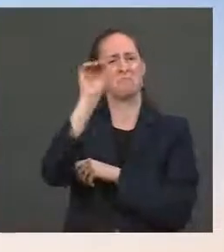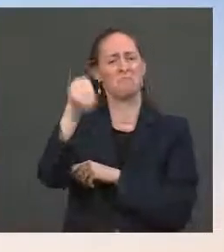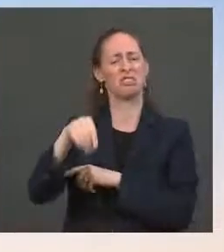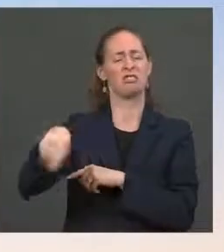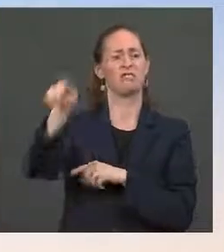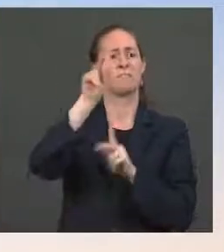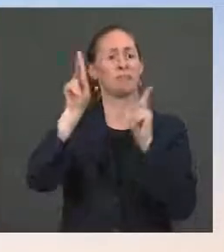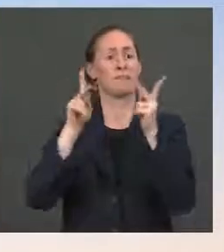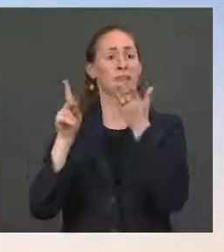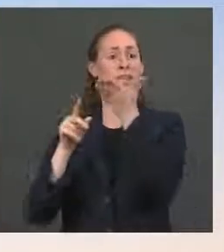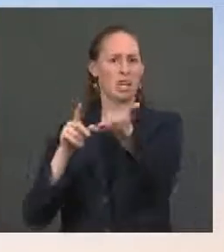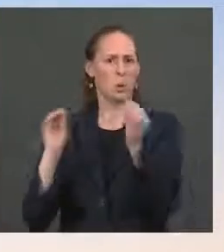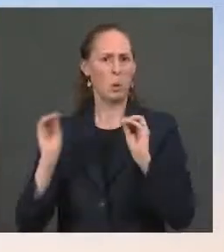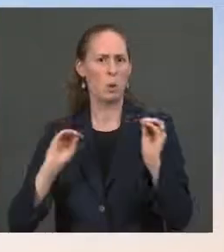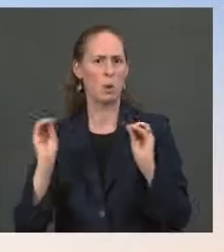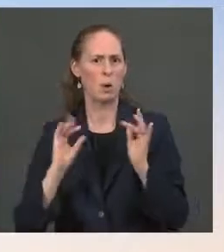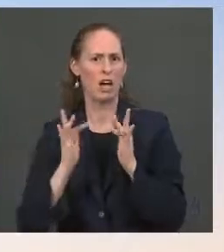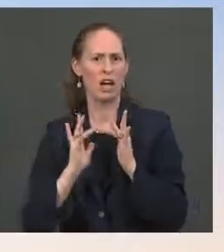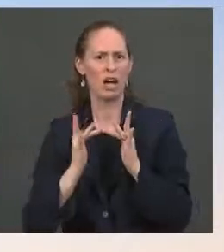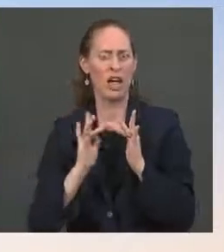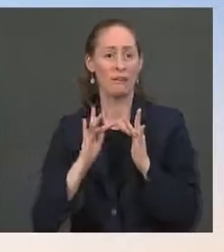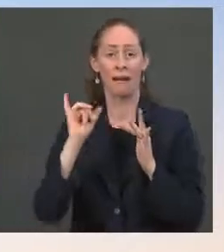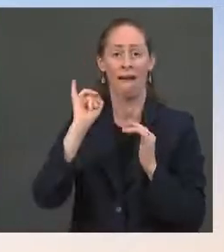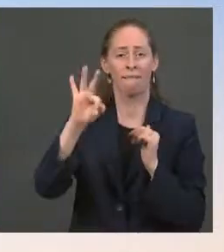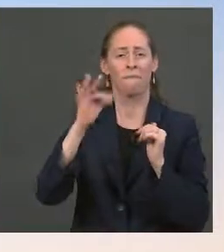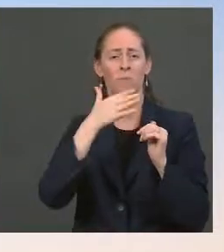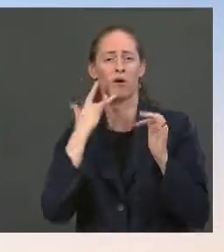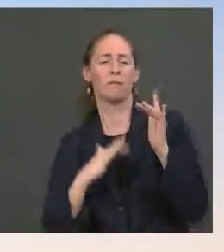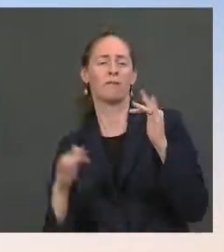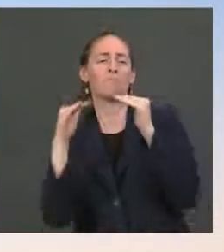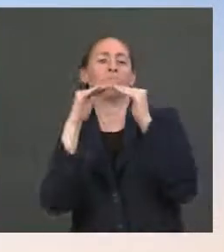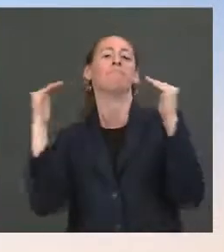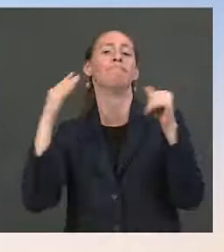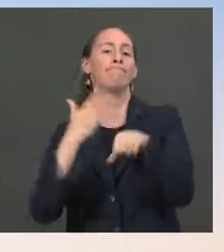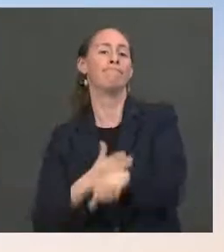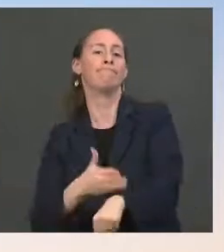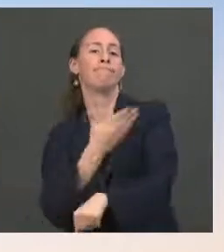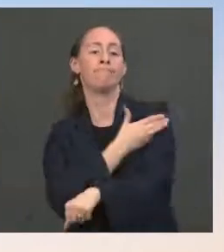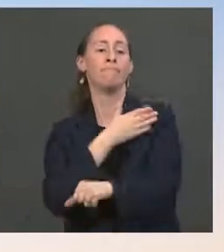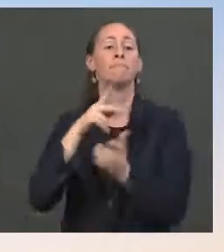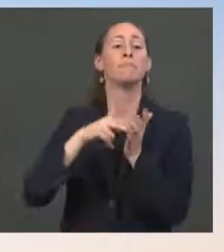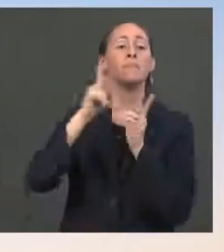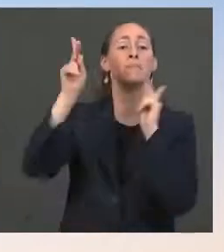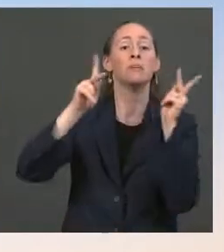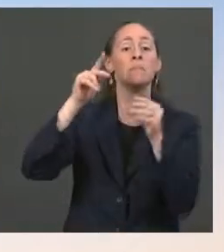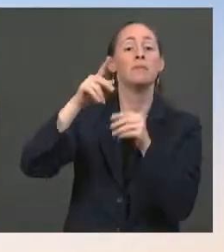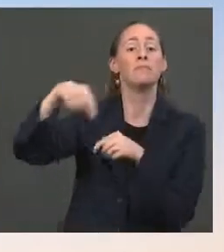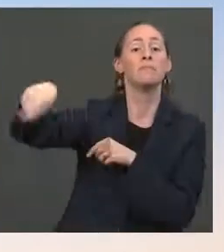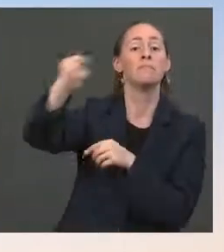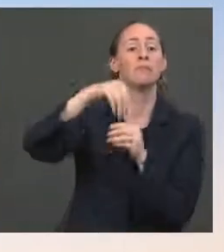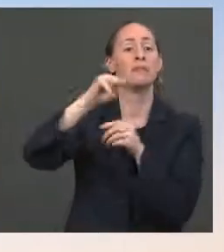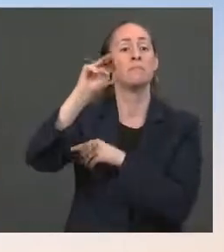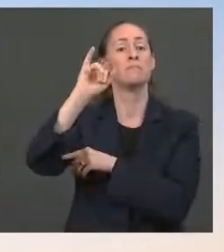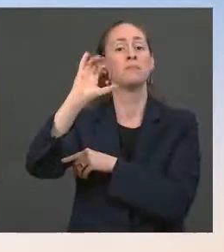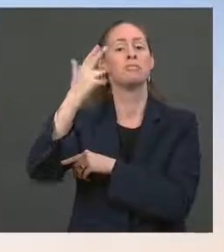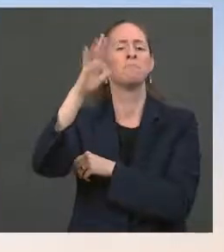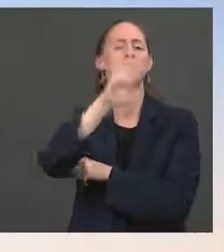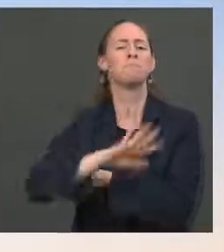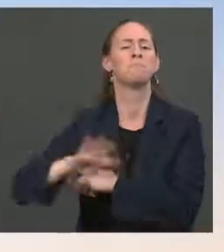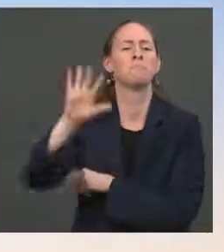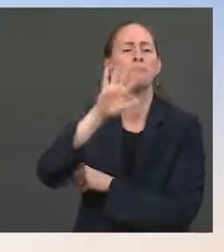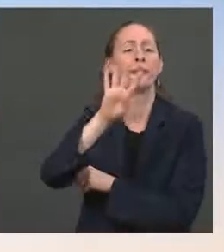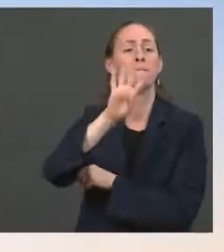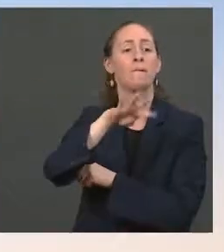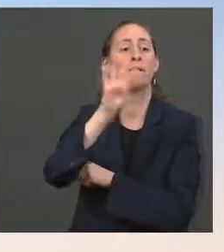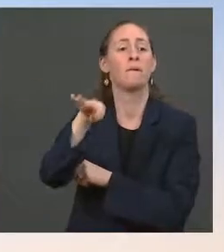urban or rural communities. 44% of people in Michigan live in childcare deserts. These are all issues that are addressed by both